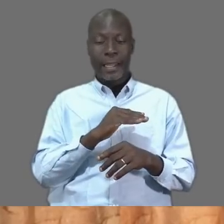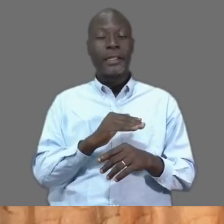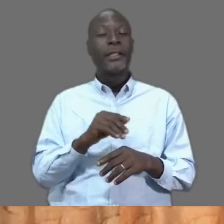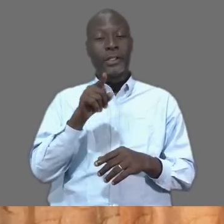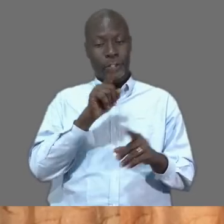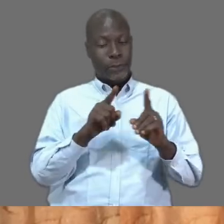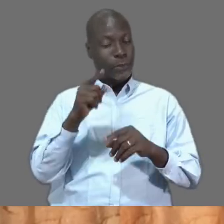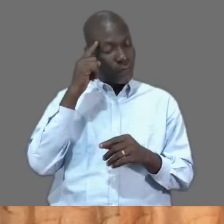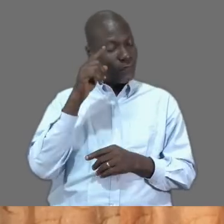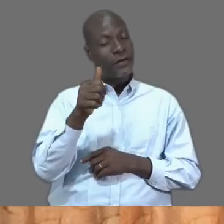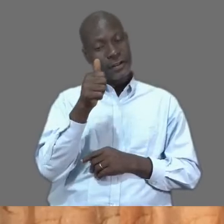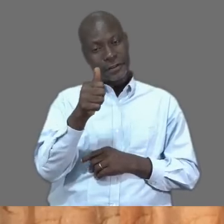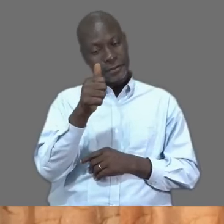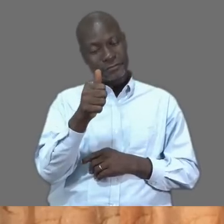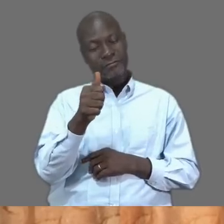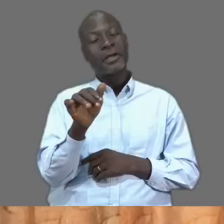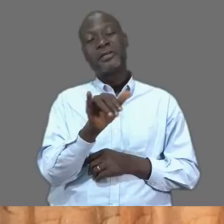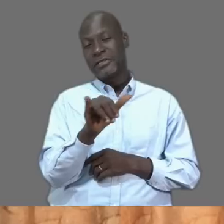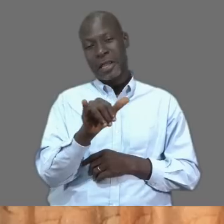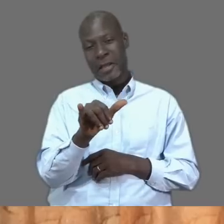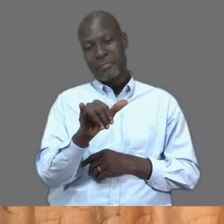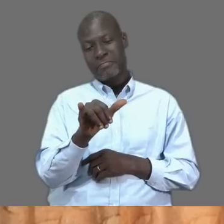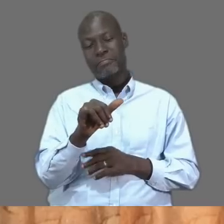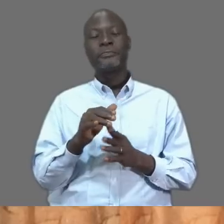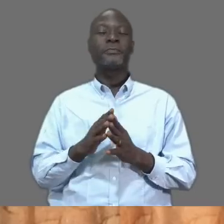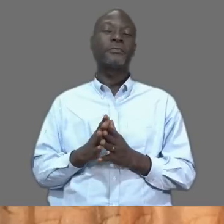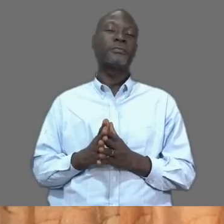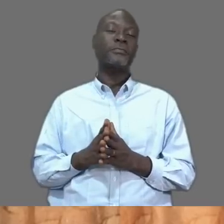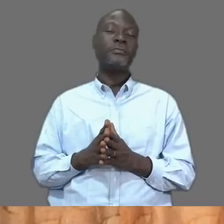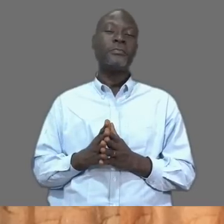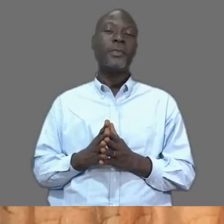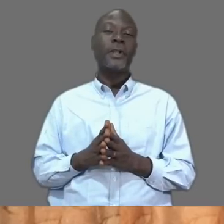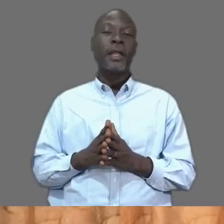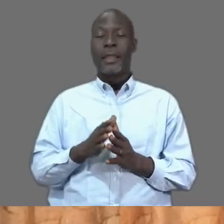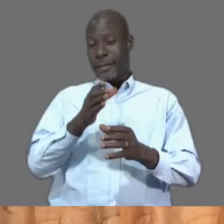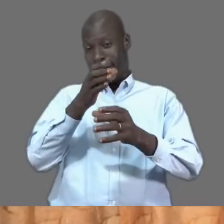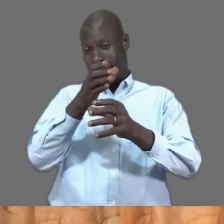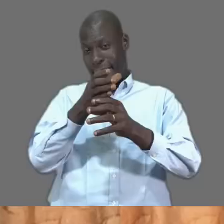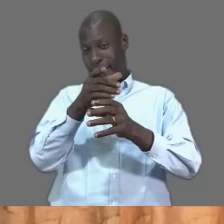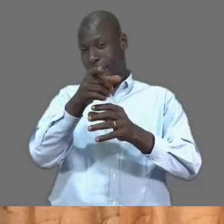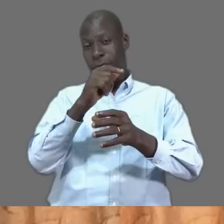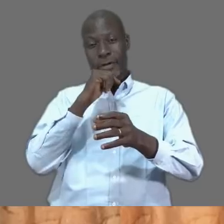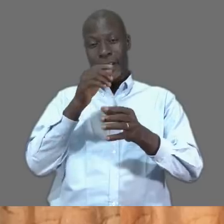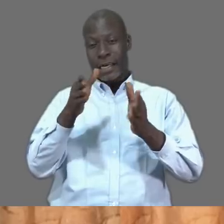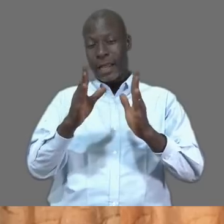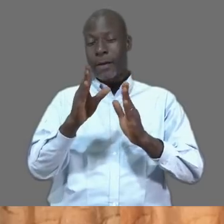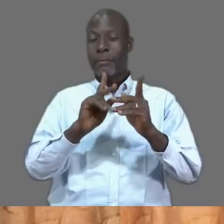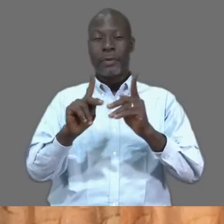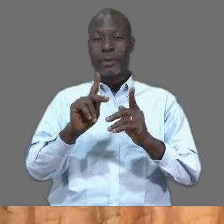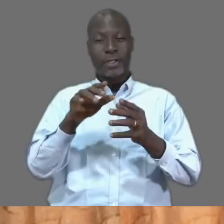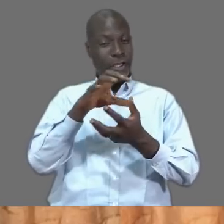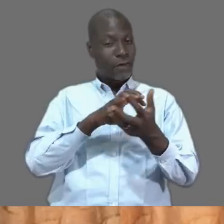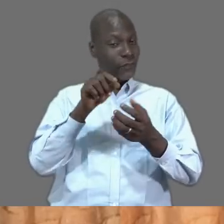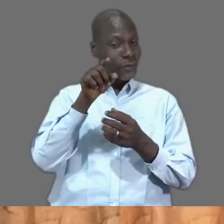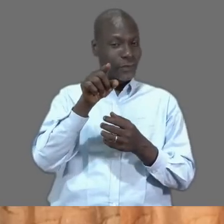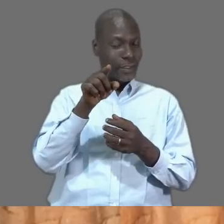you do bad you also do for yourself hwe ye ene wa ma obi anada na wan